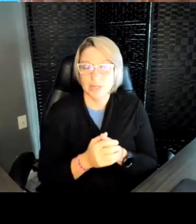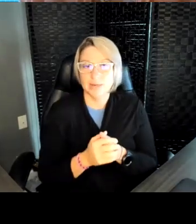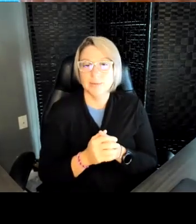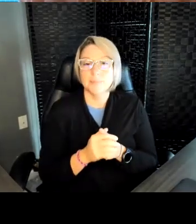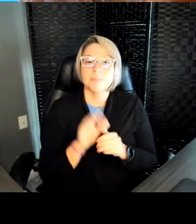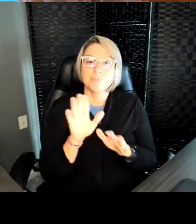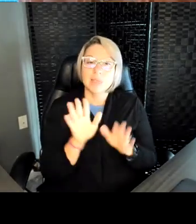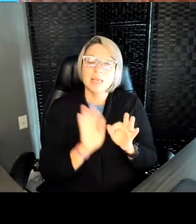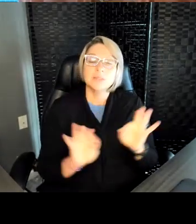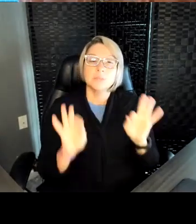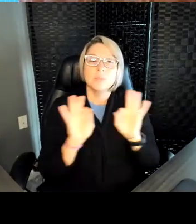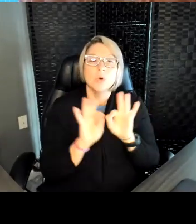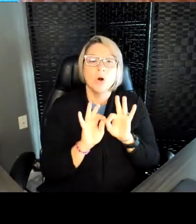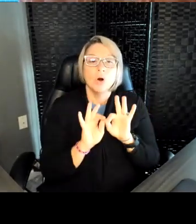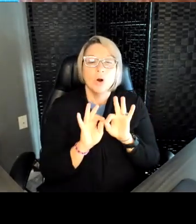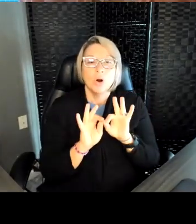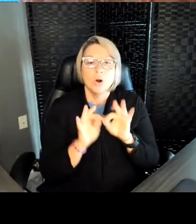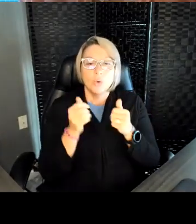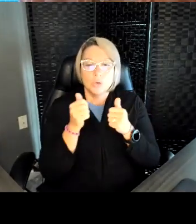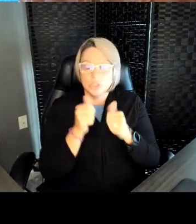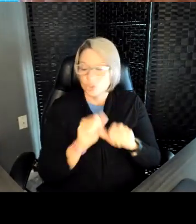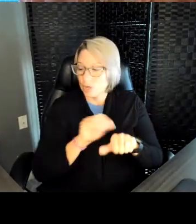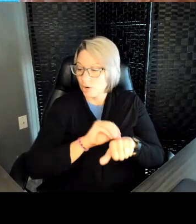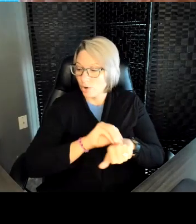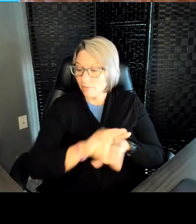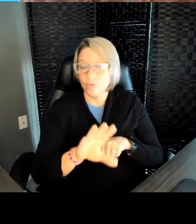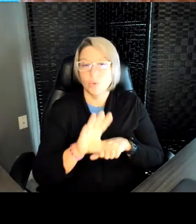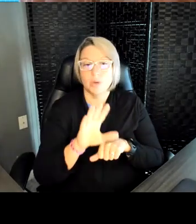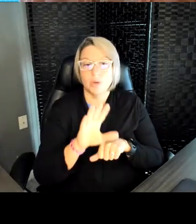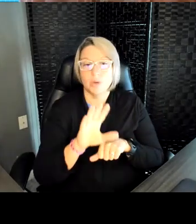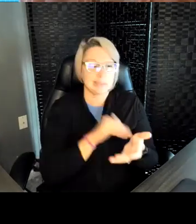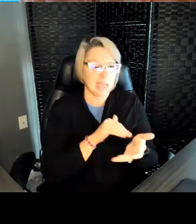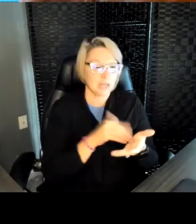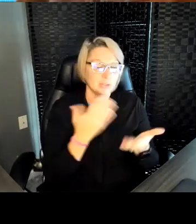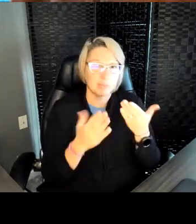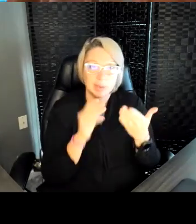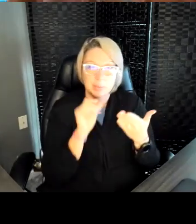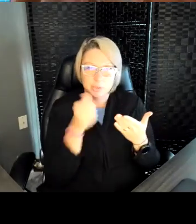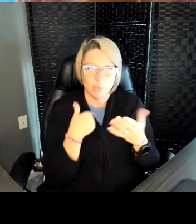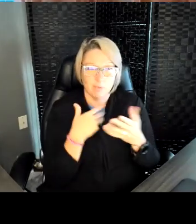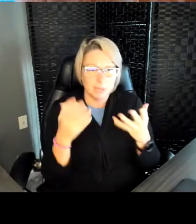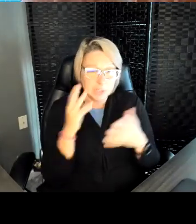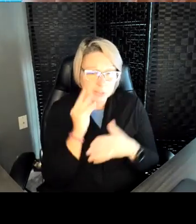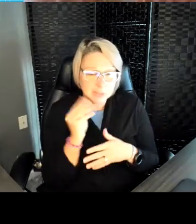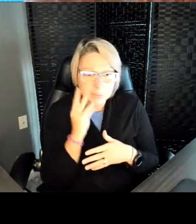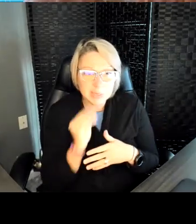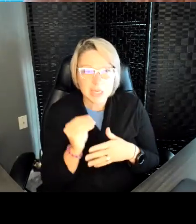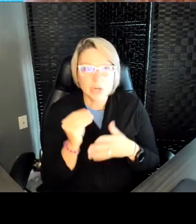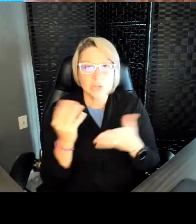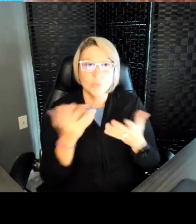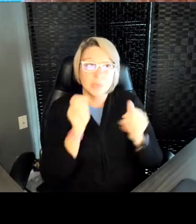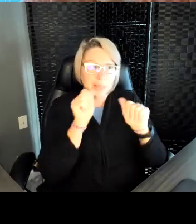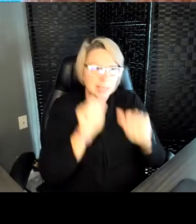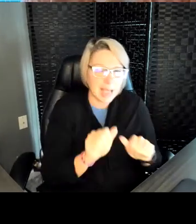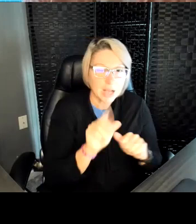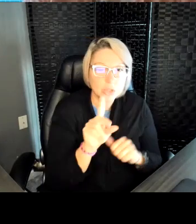is important that we try to influence practitioners who may not have a lot of experience with this, what they can do.